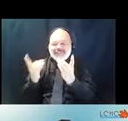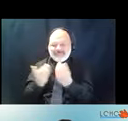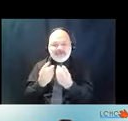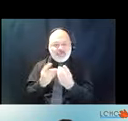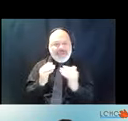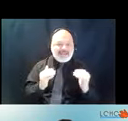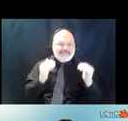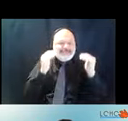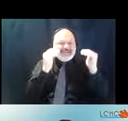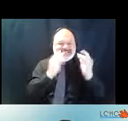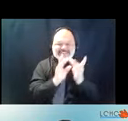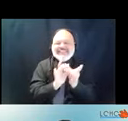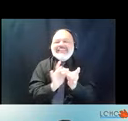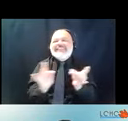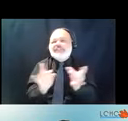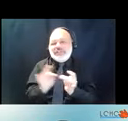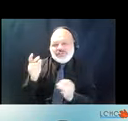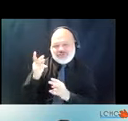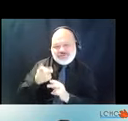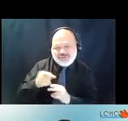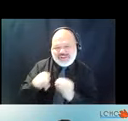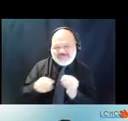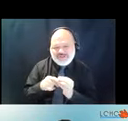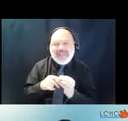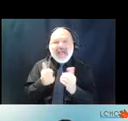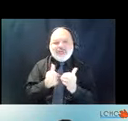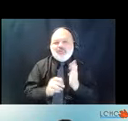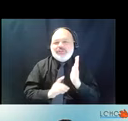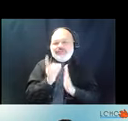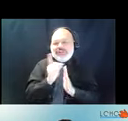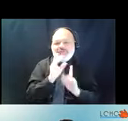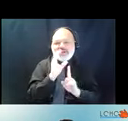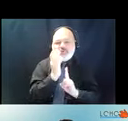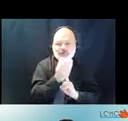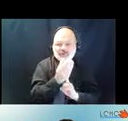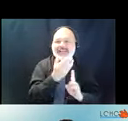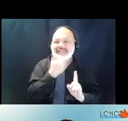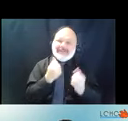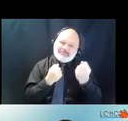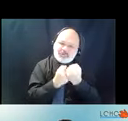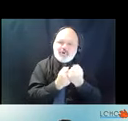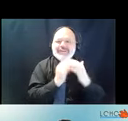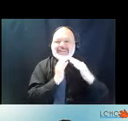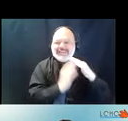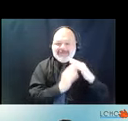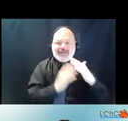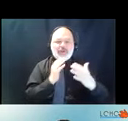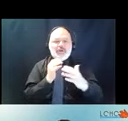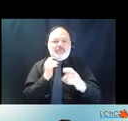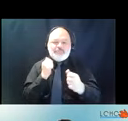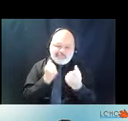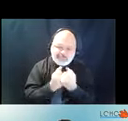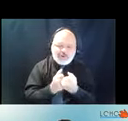advancing narrative change strategies to develop a culture of health, a culture that is pro-immigrant, pro-Latino, and really tells